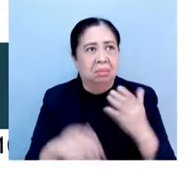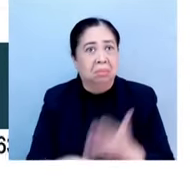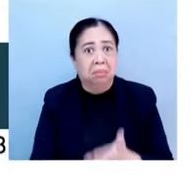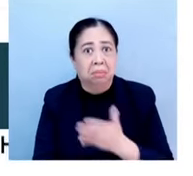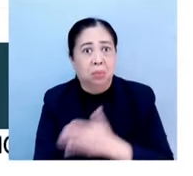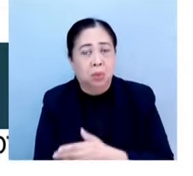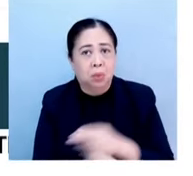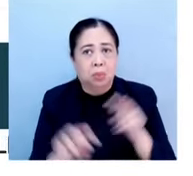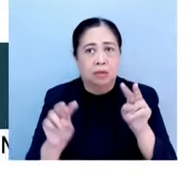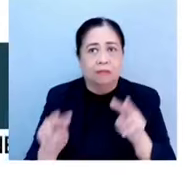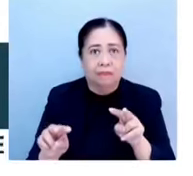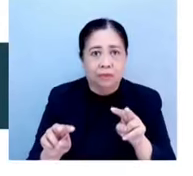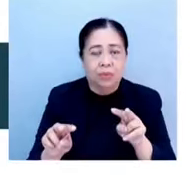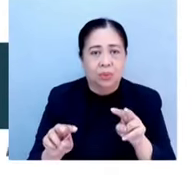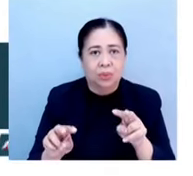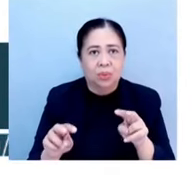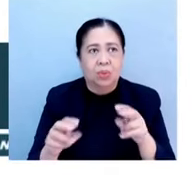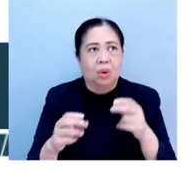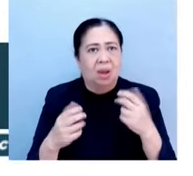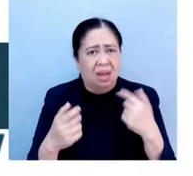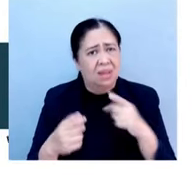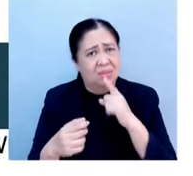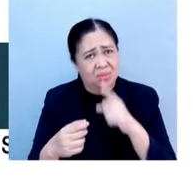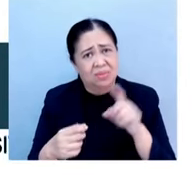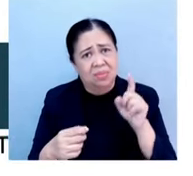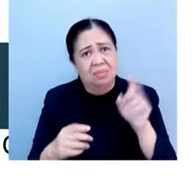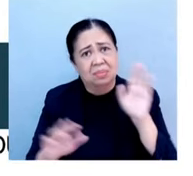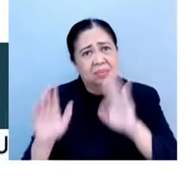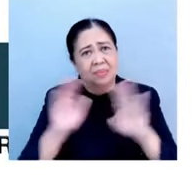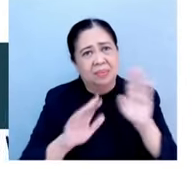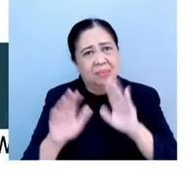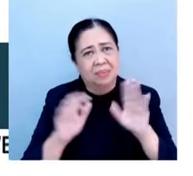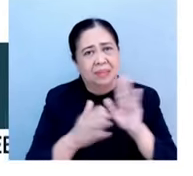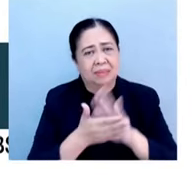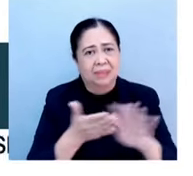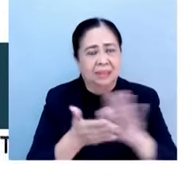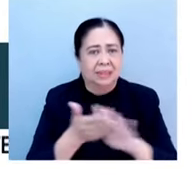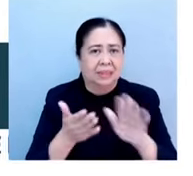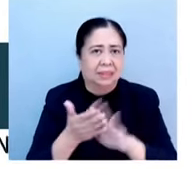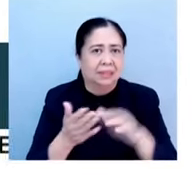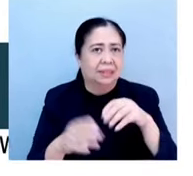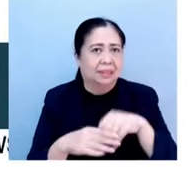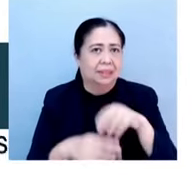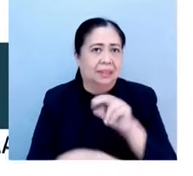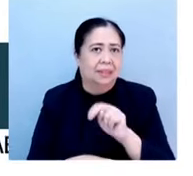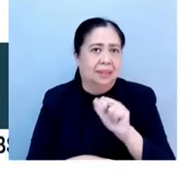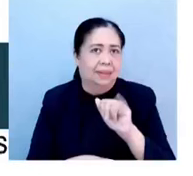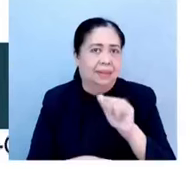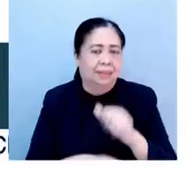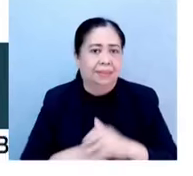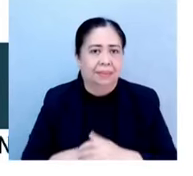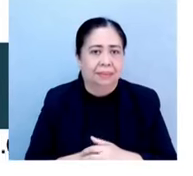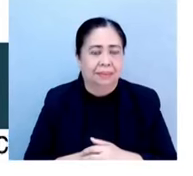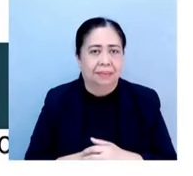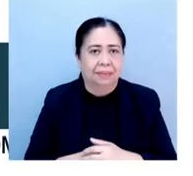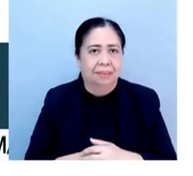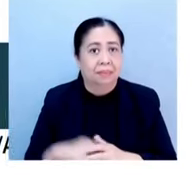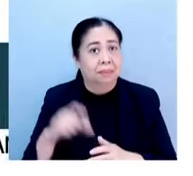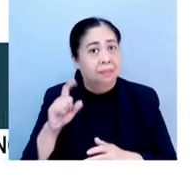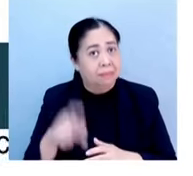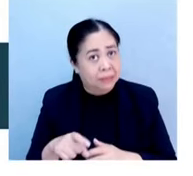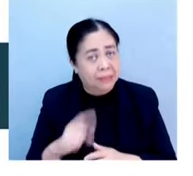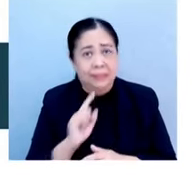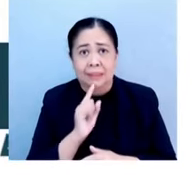that there is a grave maintenance problem in the Ninoy Aquino International Airport. We have to